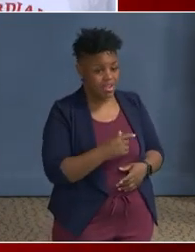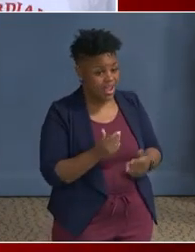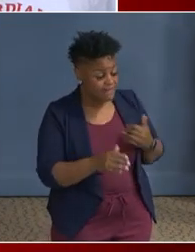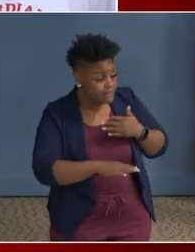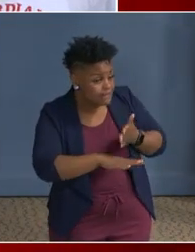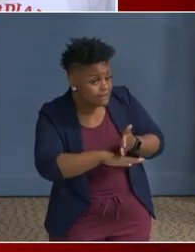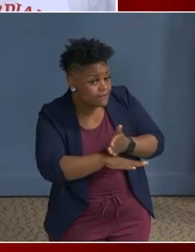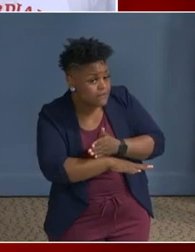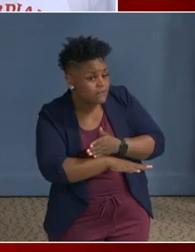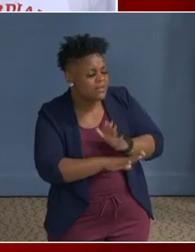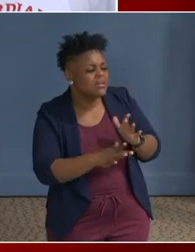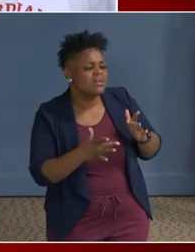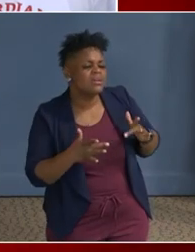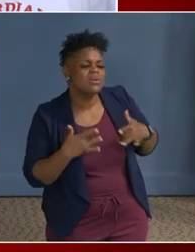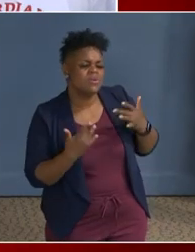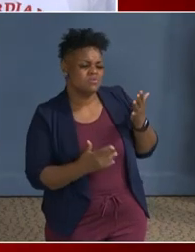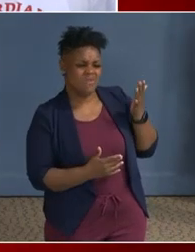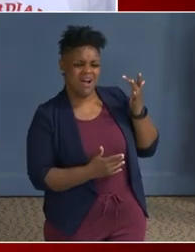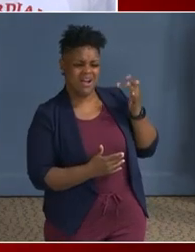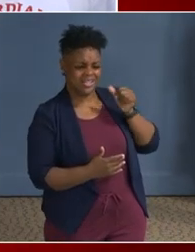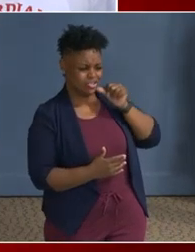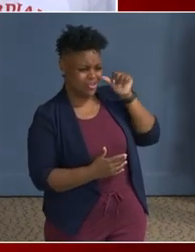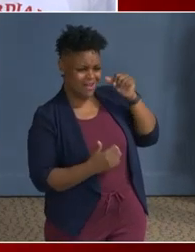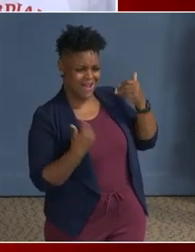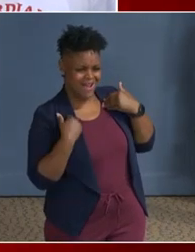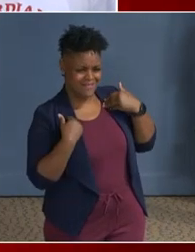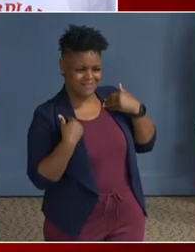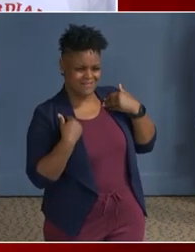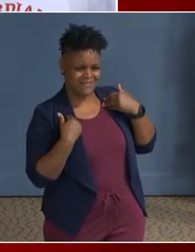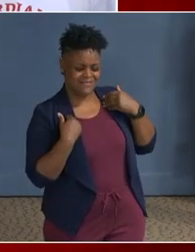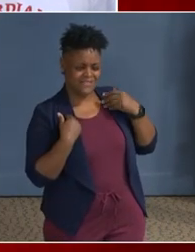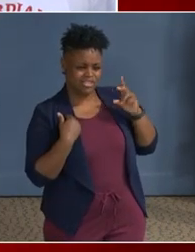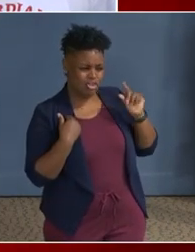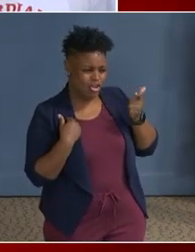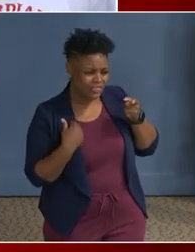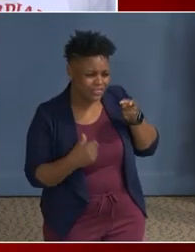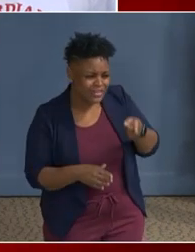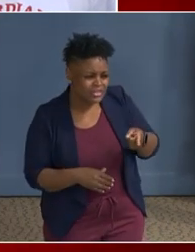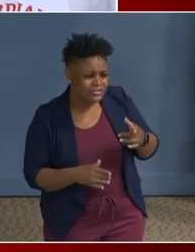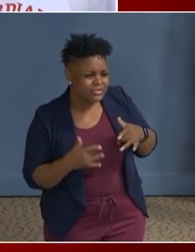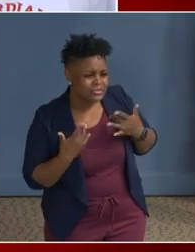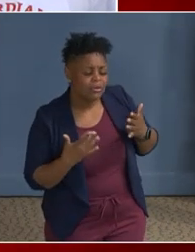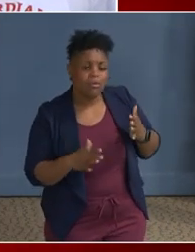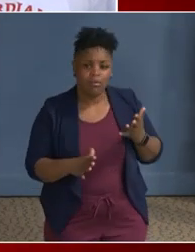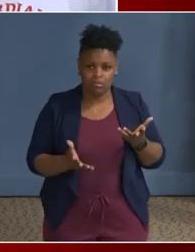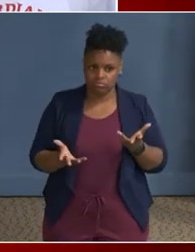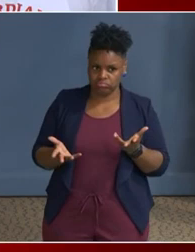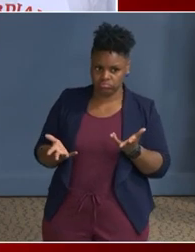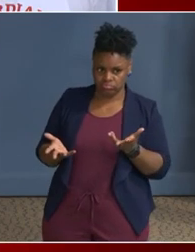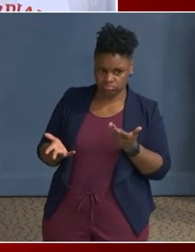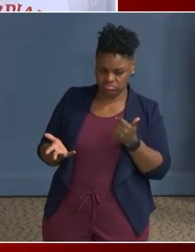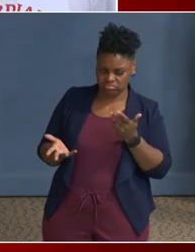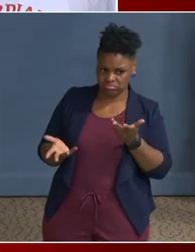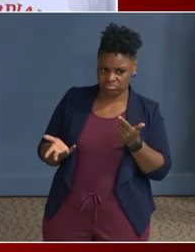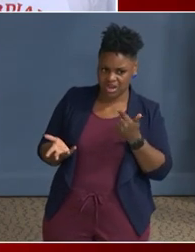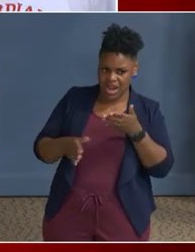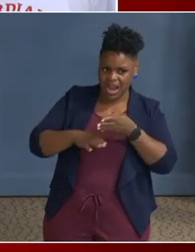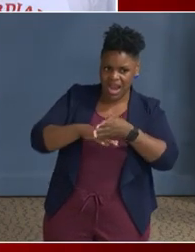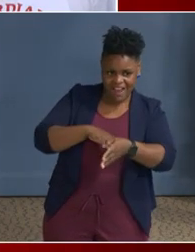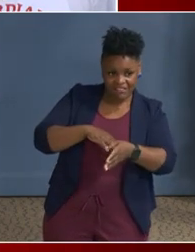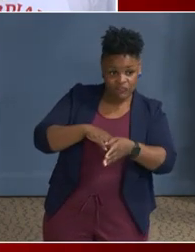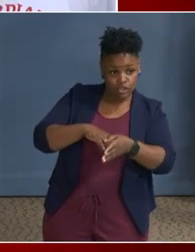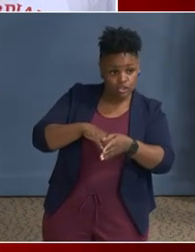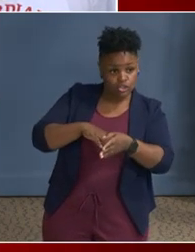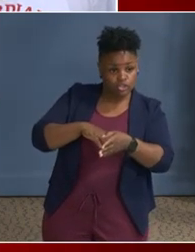why canines were on scene yesterday? Why canines were on the scene? It's not unusual to have canines do follow-up for forensic evidence